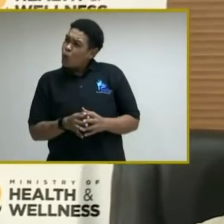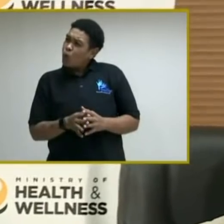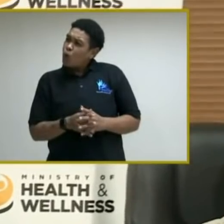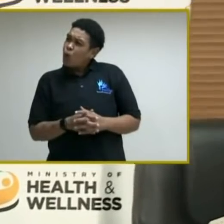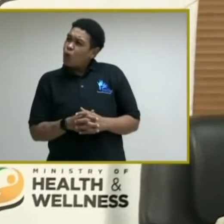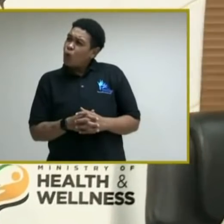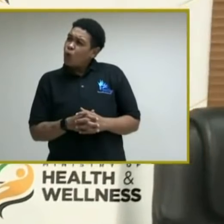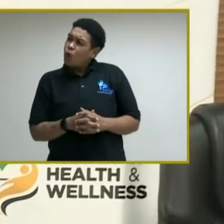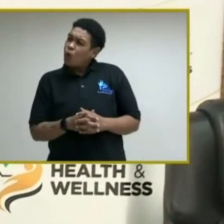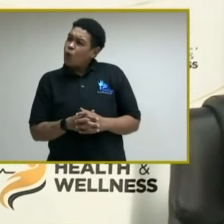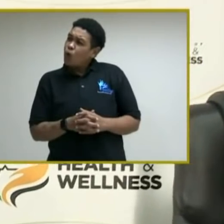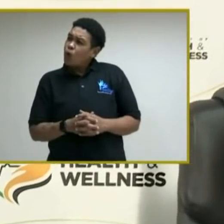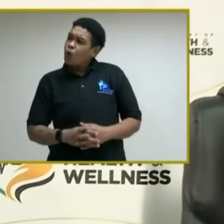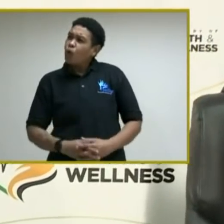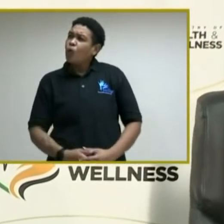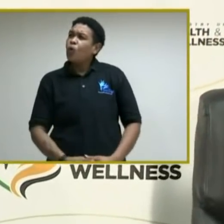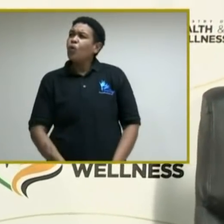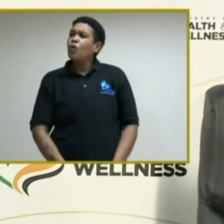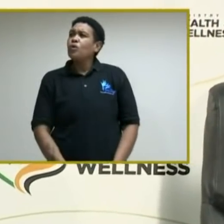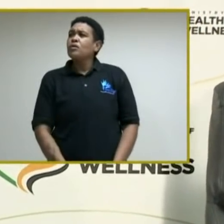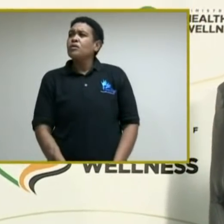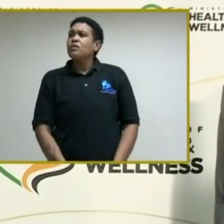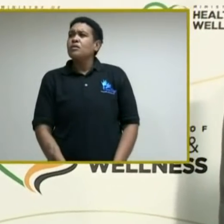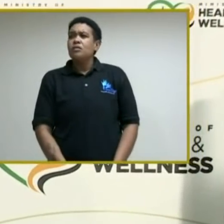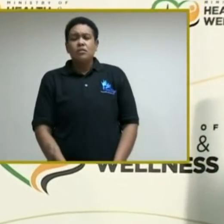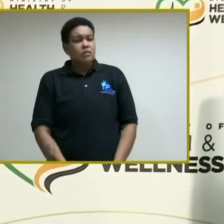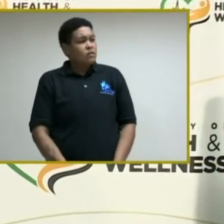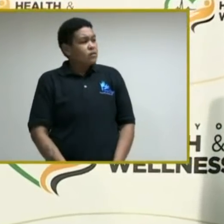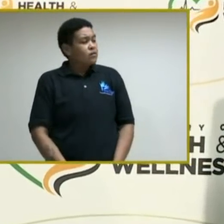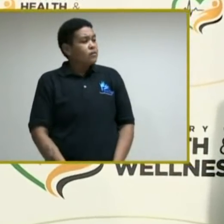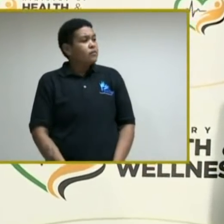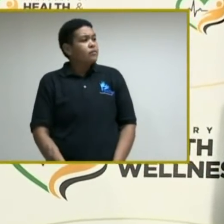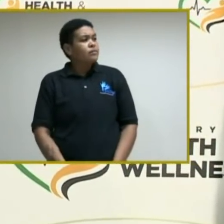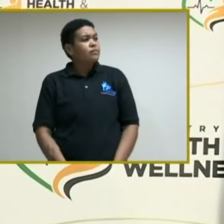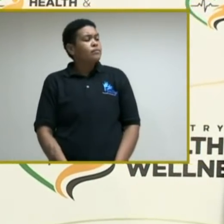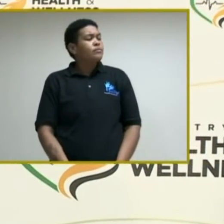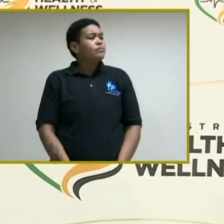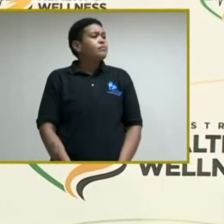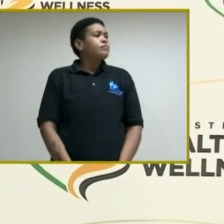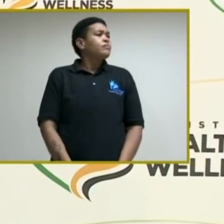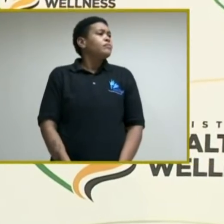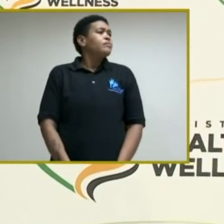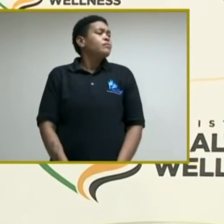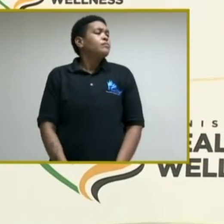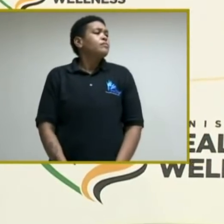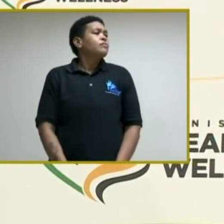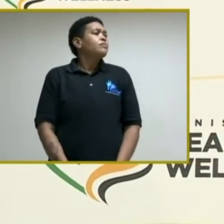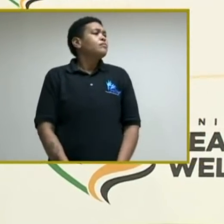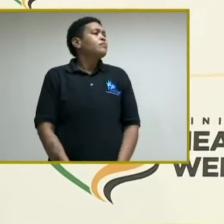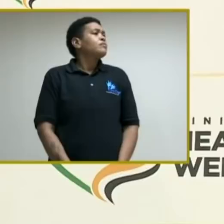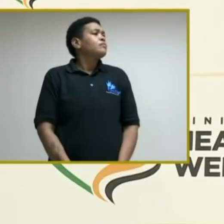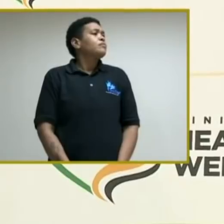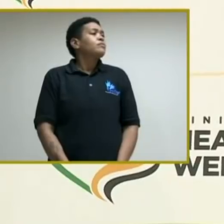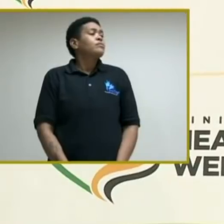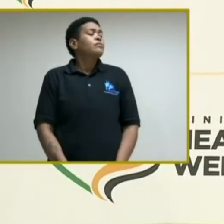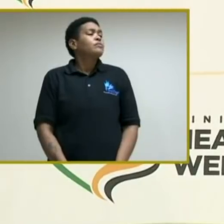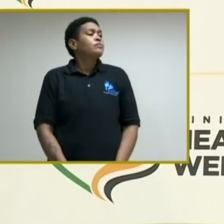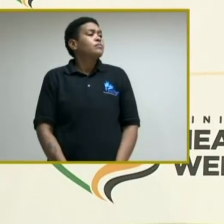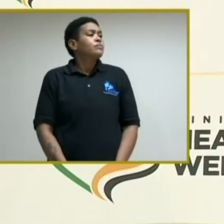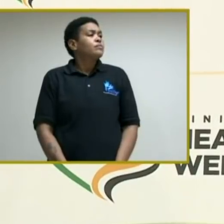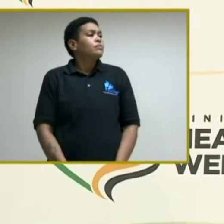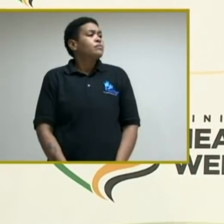updates on vaccines. And again, I say this weekend, Heroes Weekend, we're calling on all